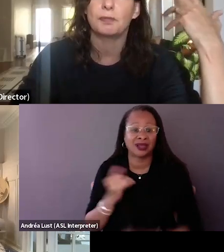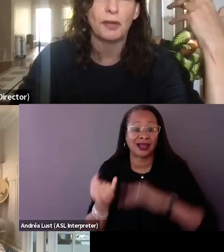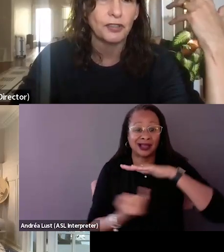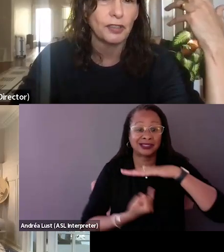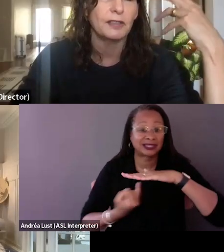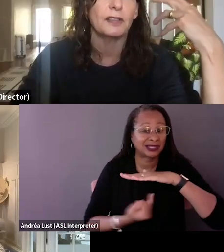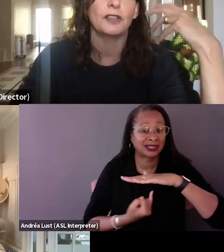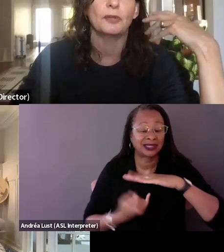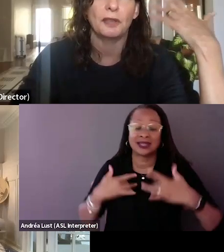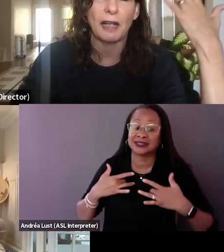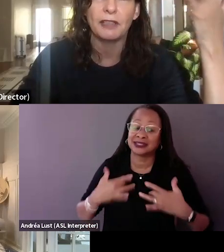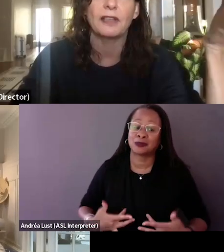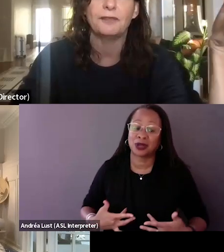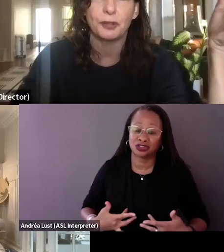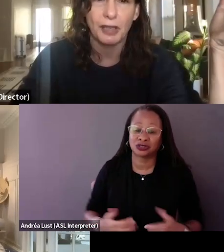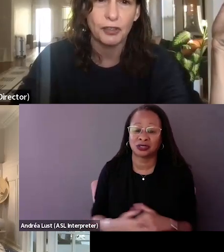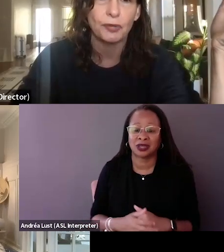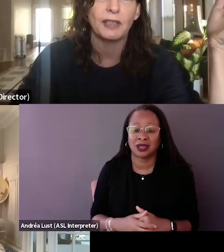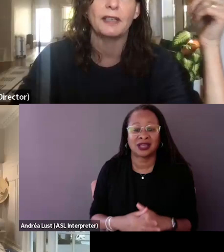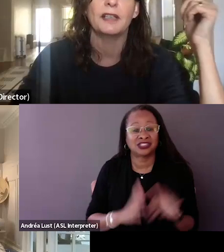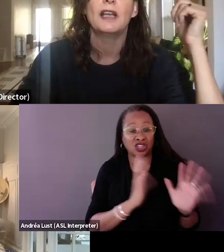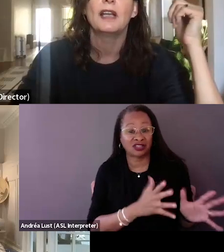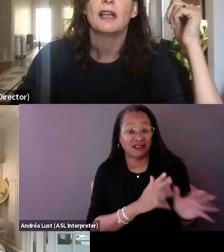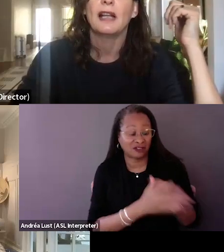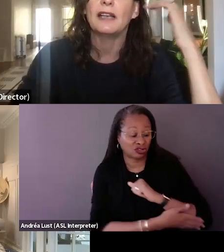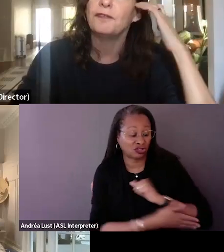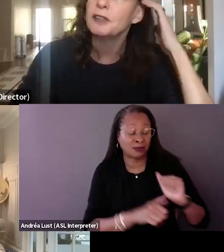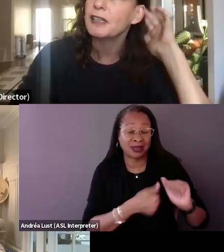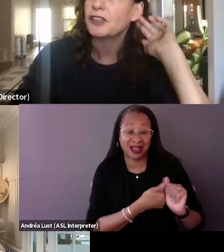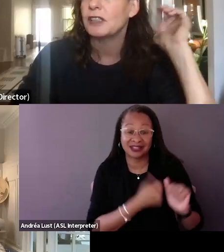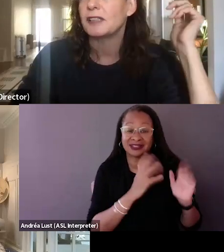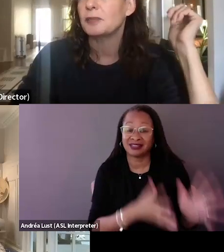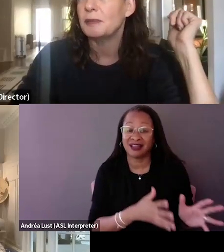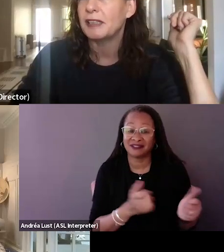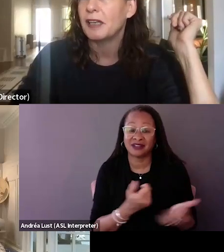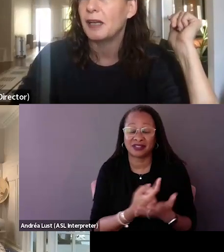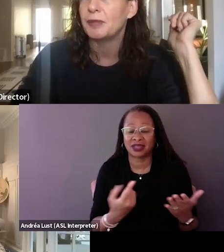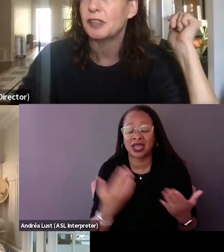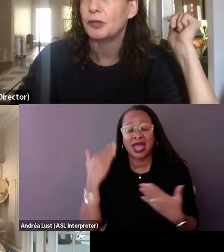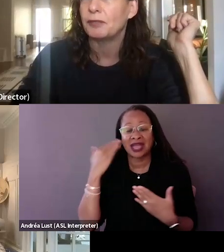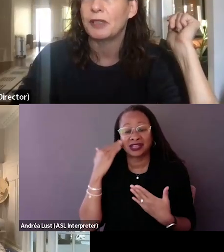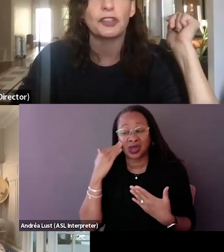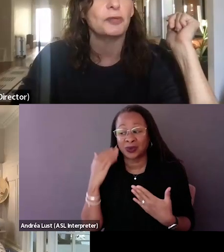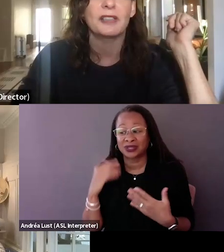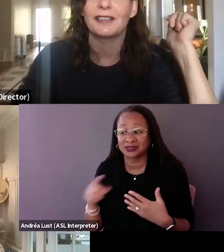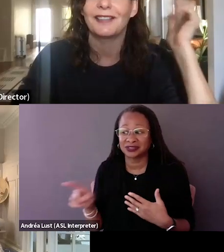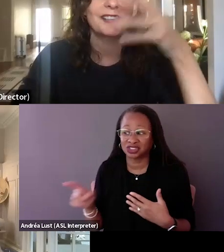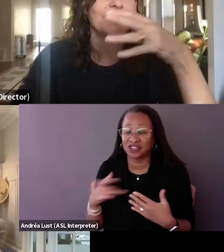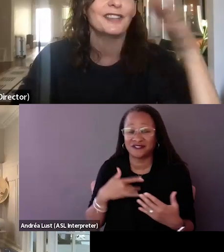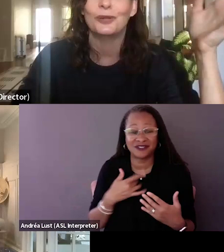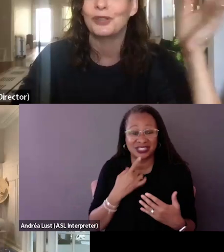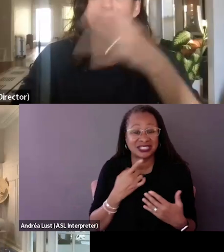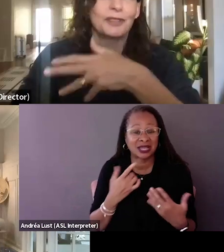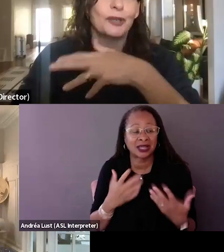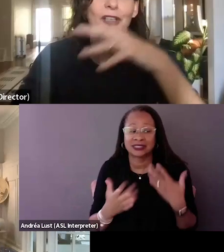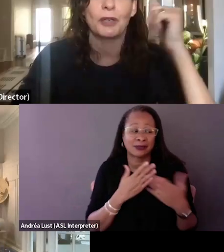isolation, depression, having left her country, and feeling, as she said to me many times, that whether she was in London,